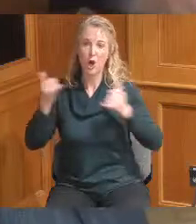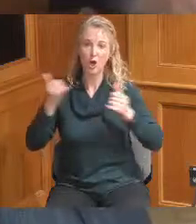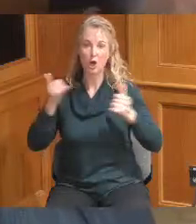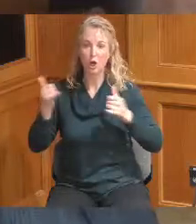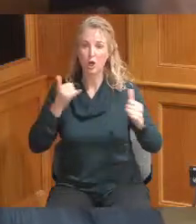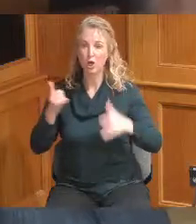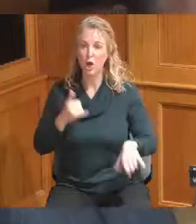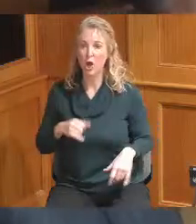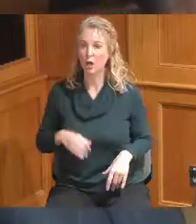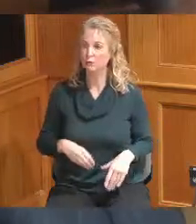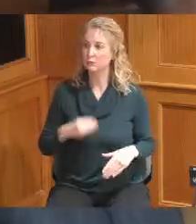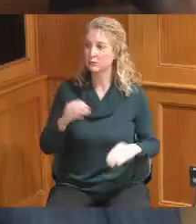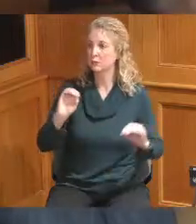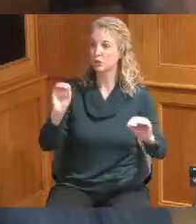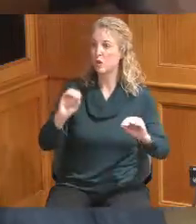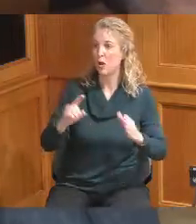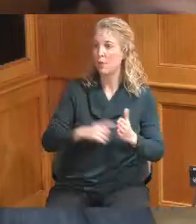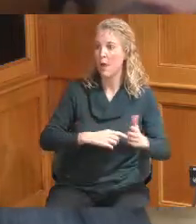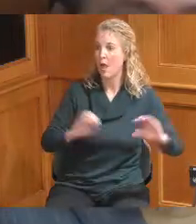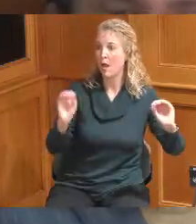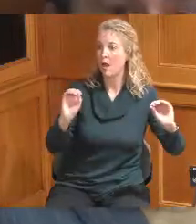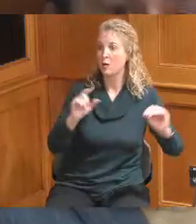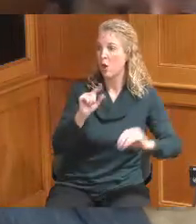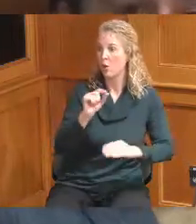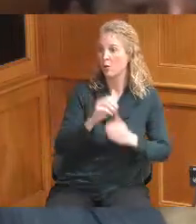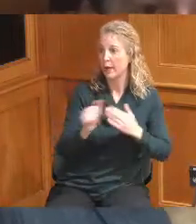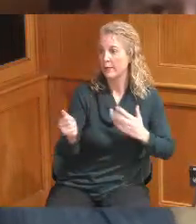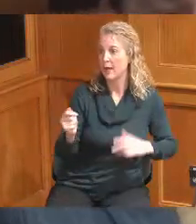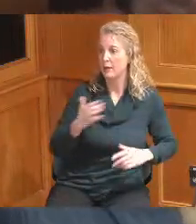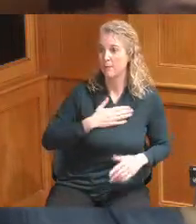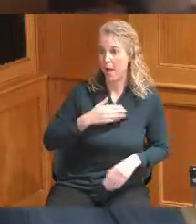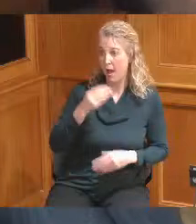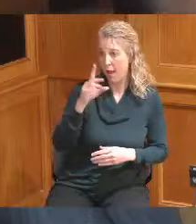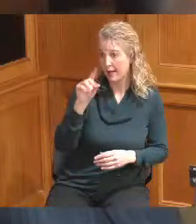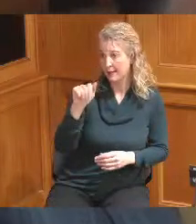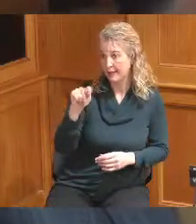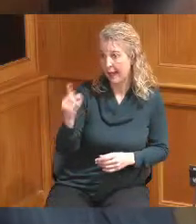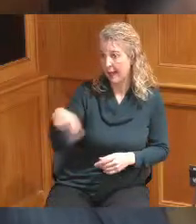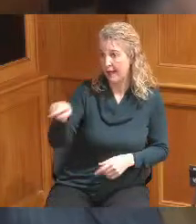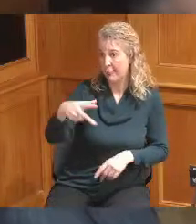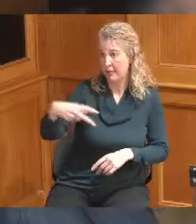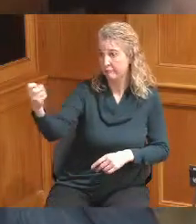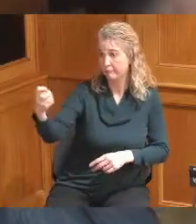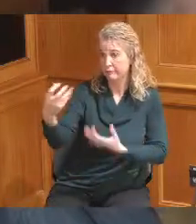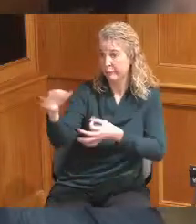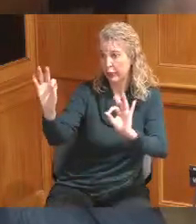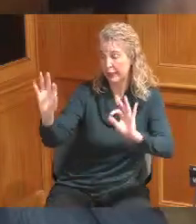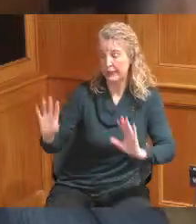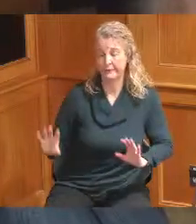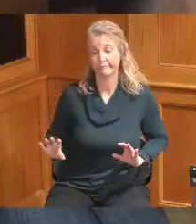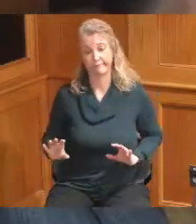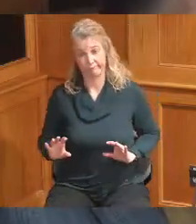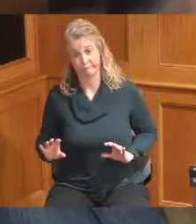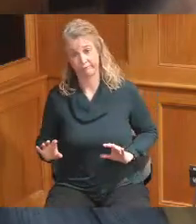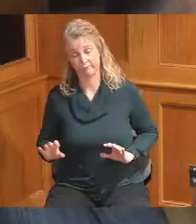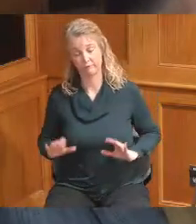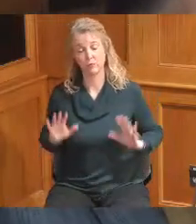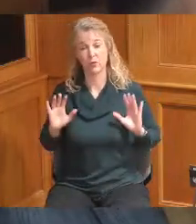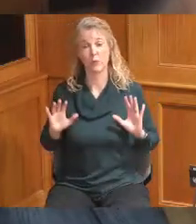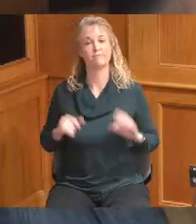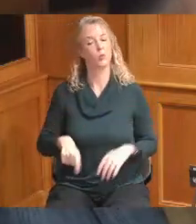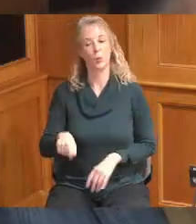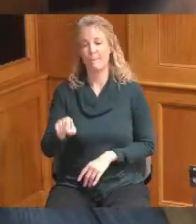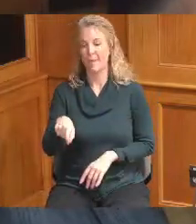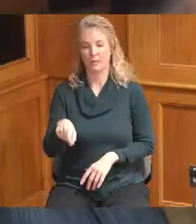saying, I didn't even get the ham sandwich. I didn't get those $20. They got my information for free. And so we've got to